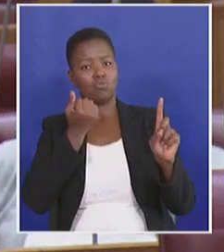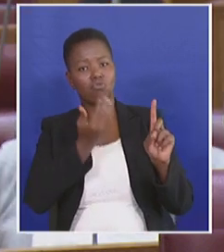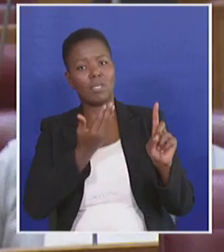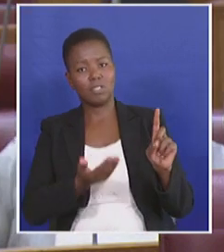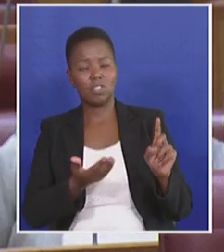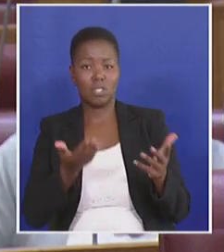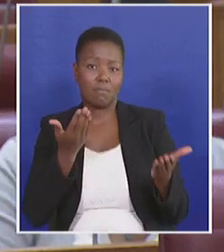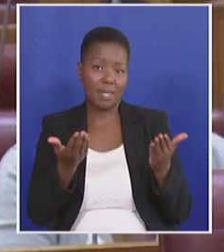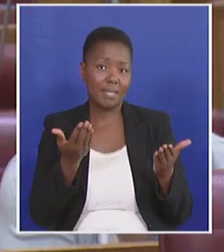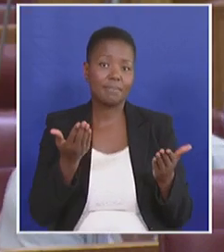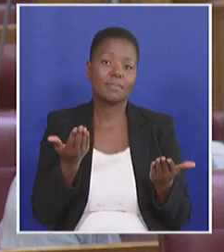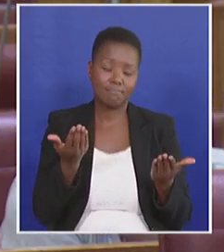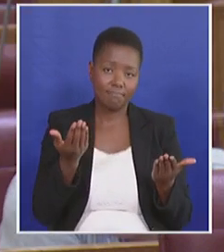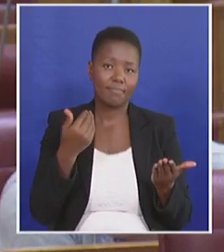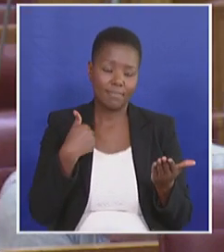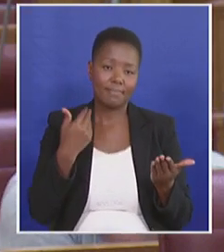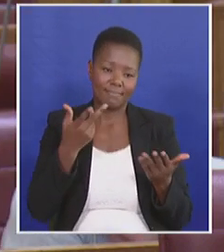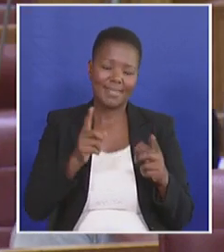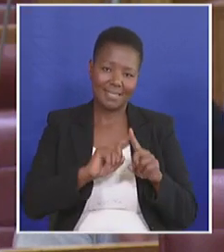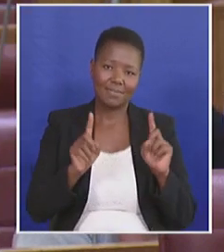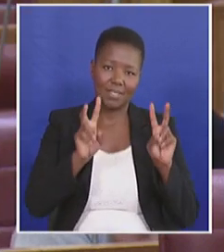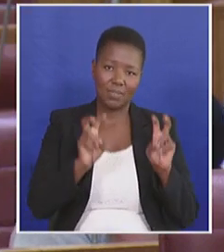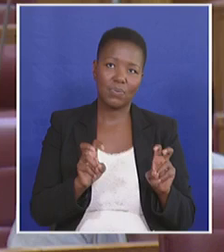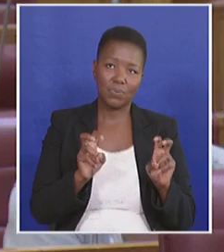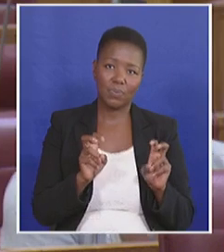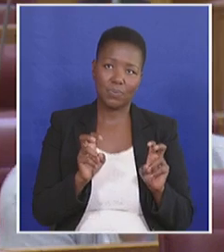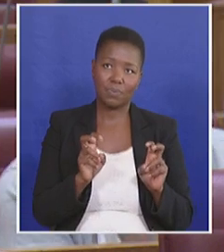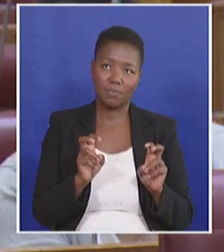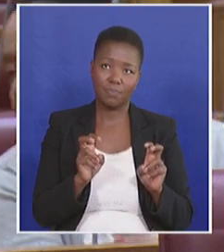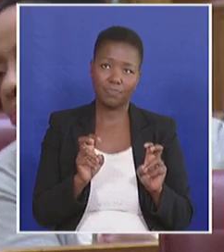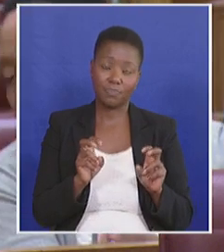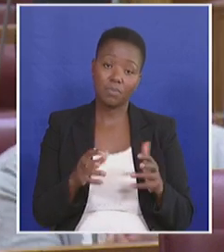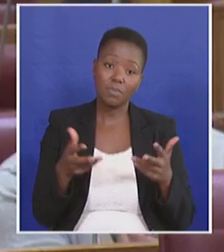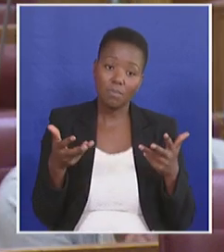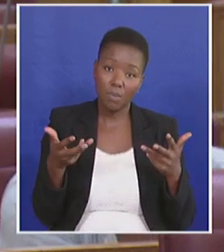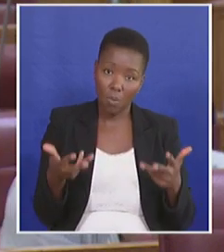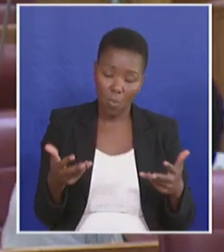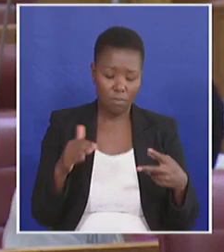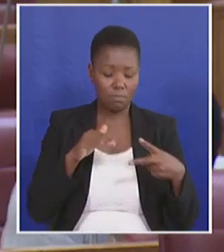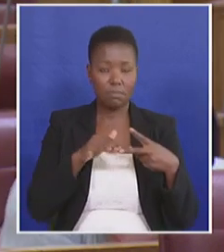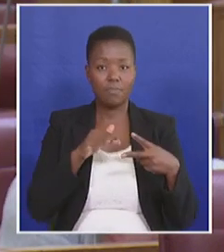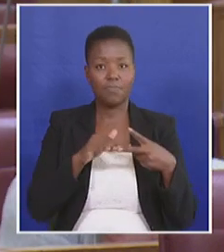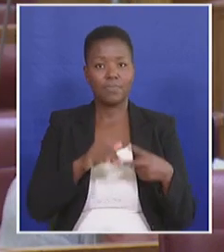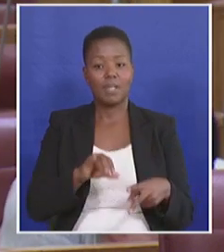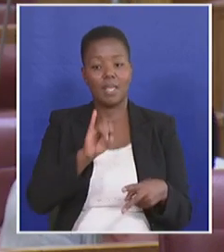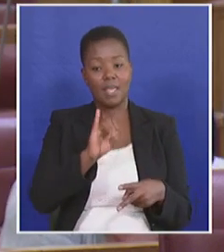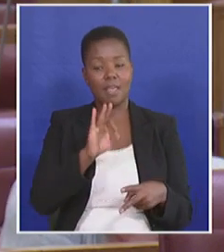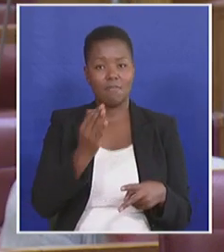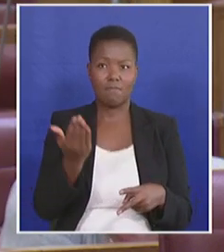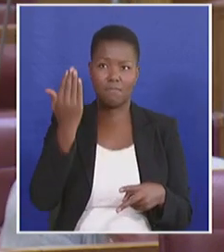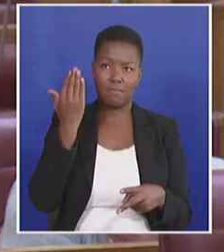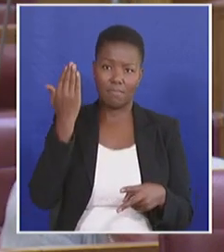so. I think that would be a different matter altogether. Or, for that matter, if there were